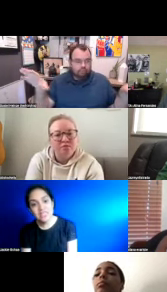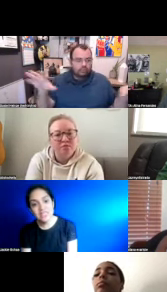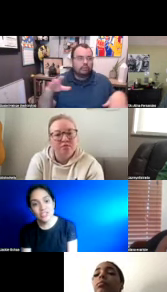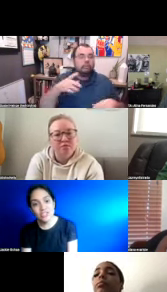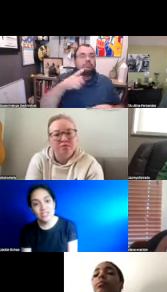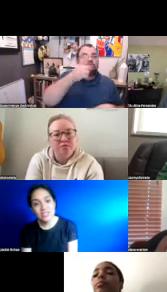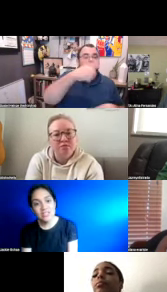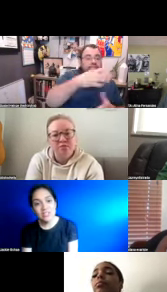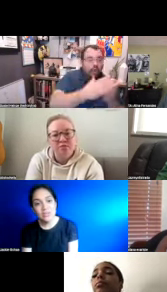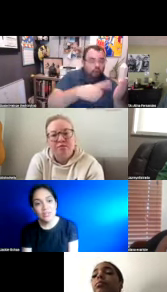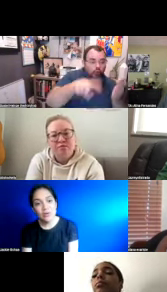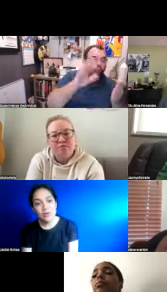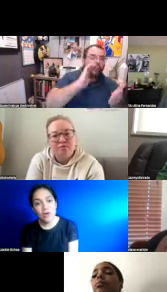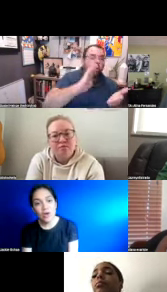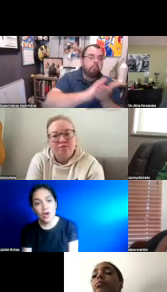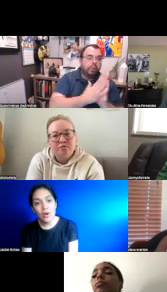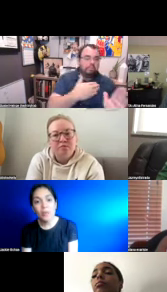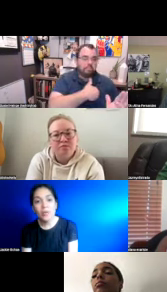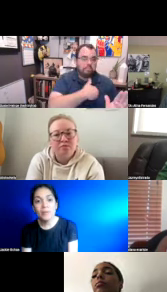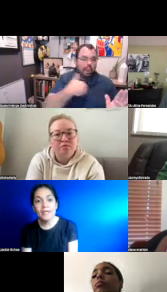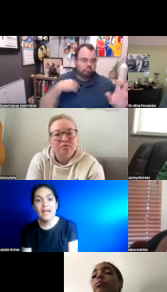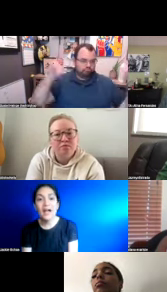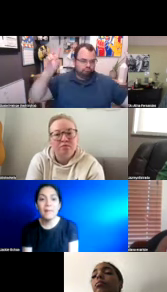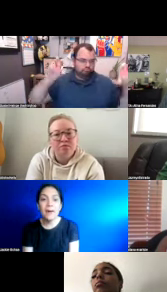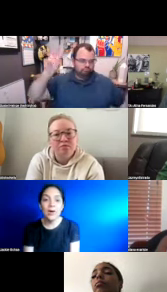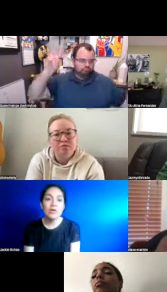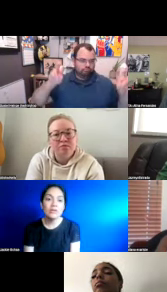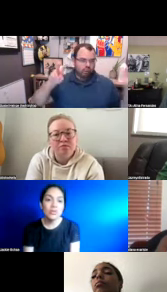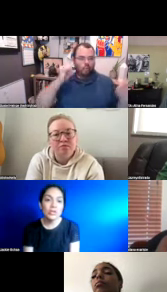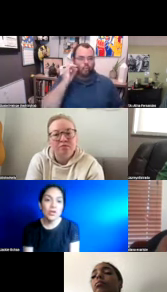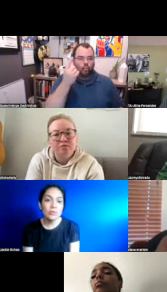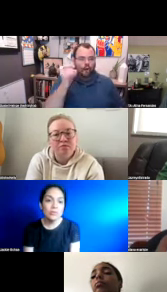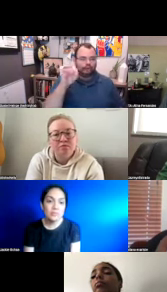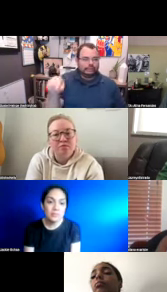other organization will be about,